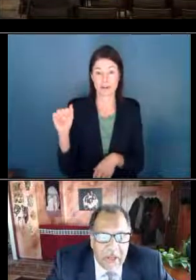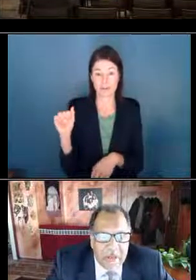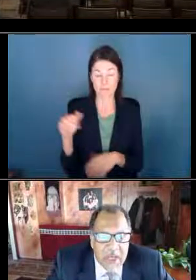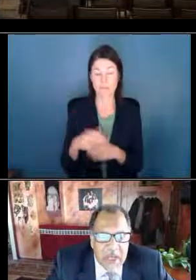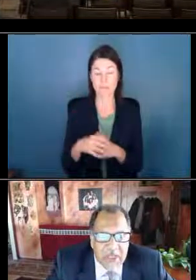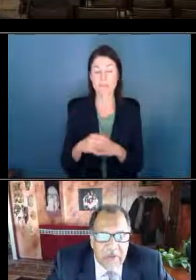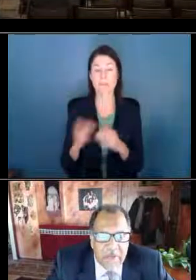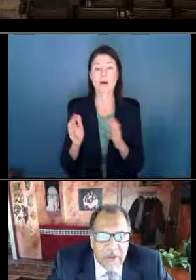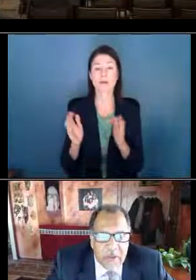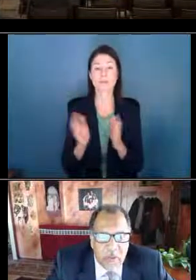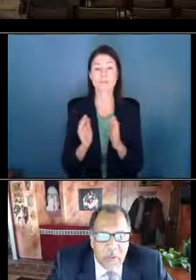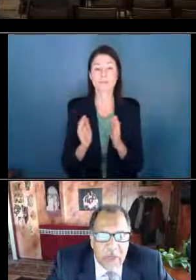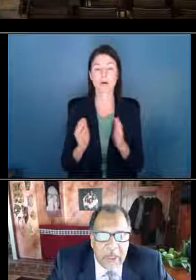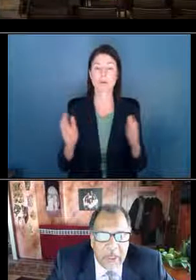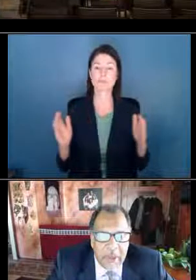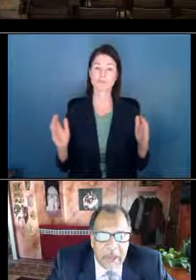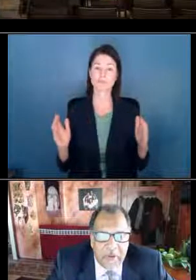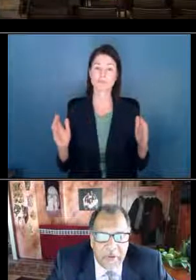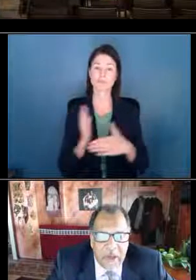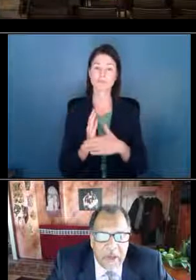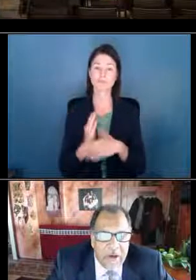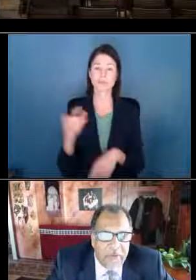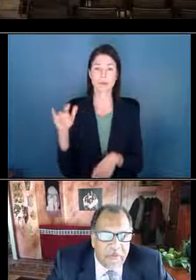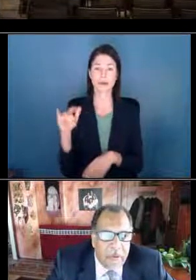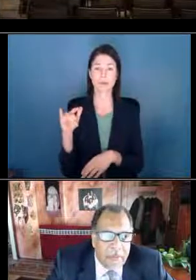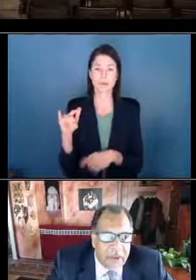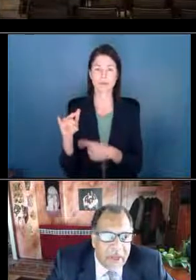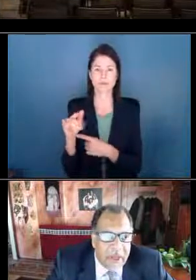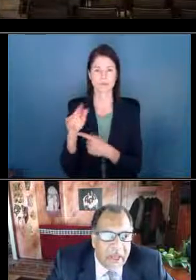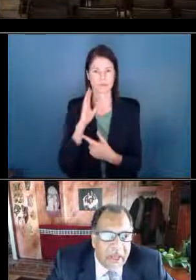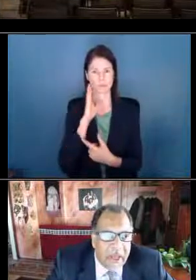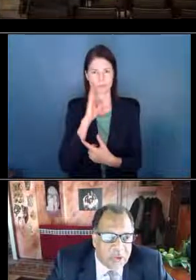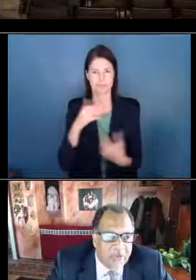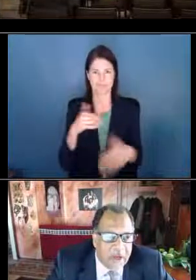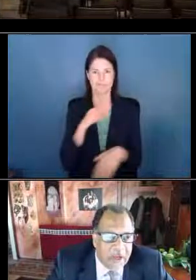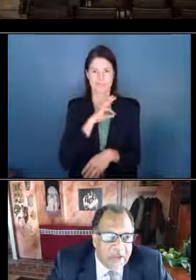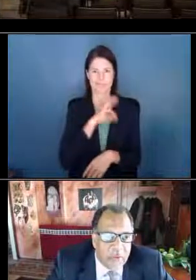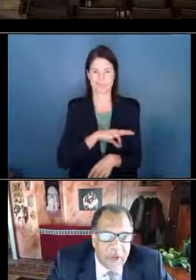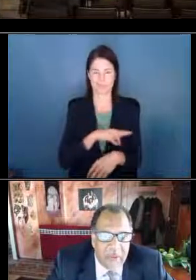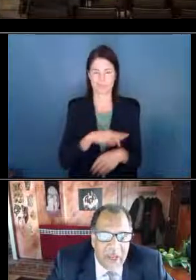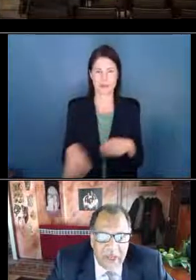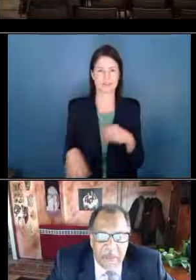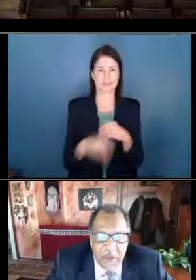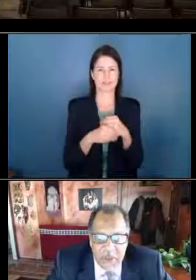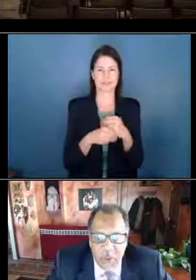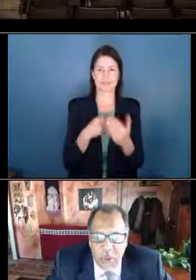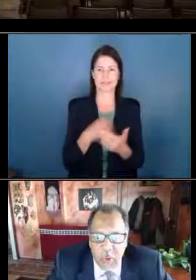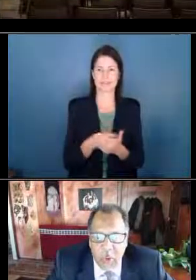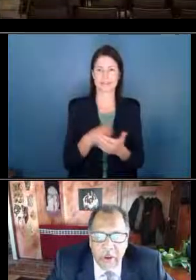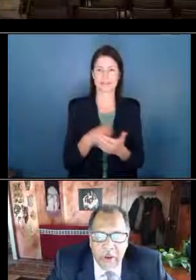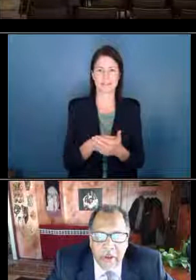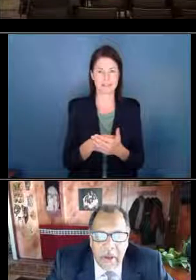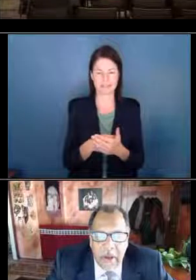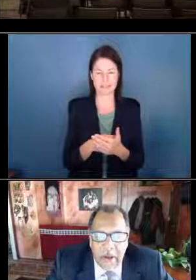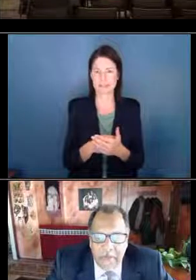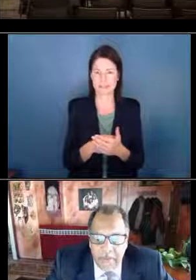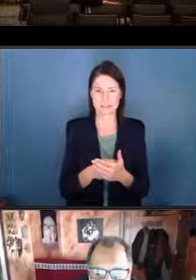and medium-sized airfields would really benefit from any additional funds that we may be able to